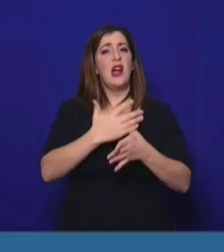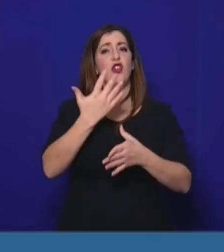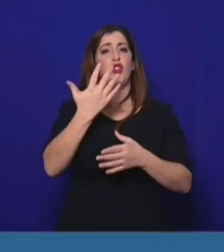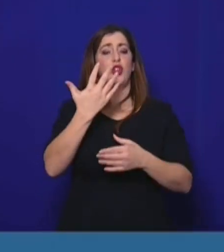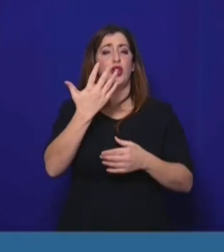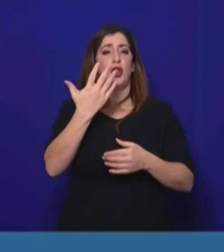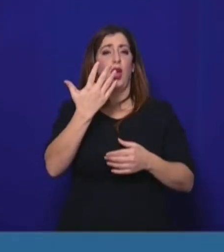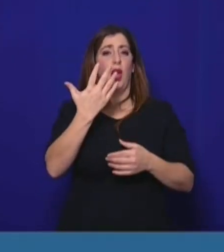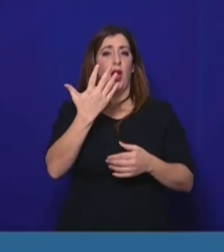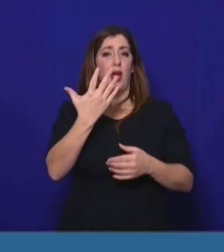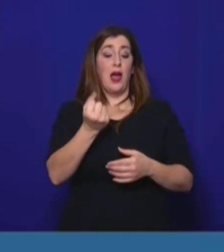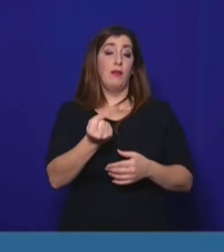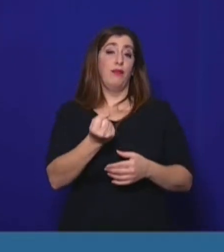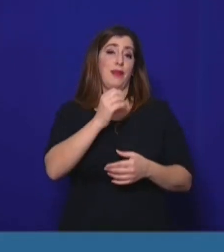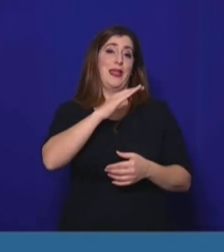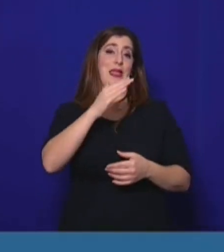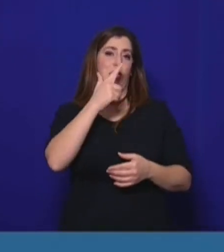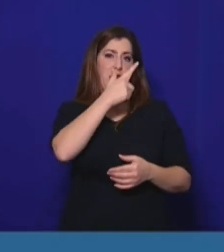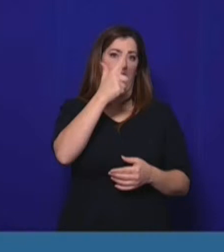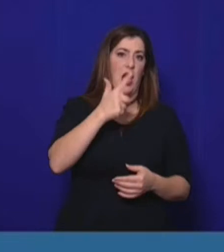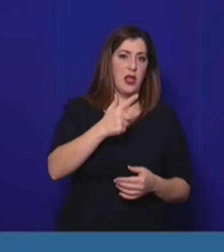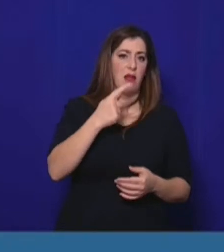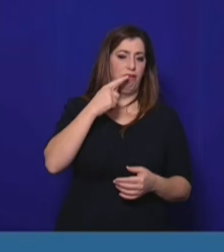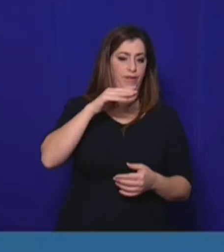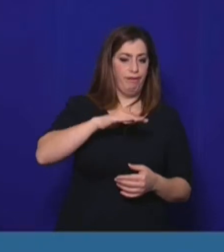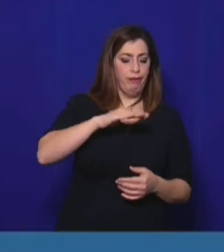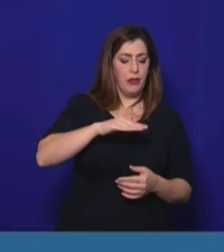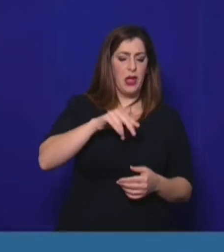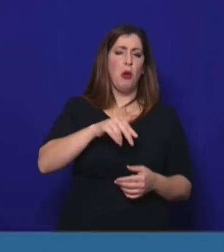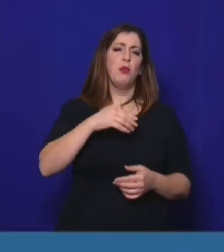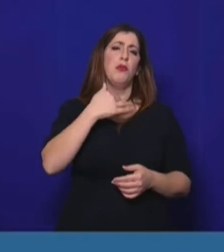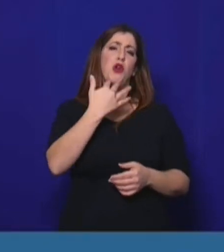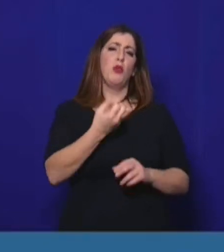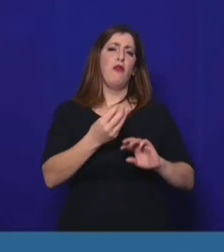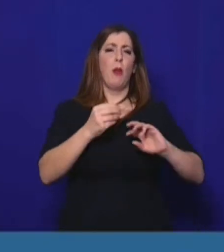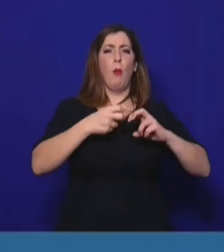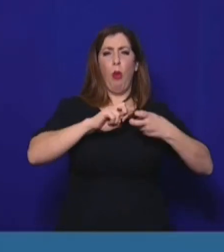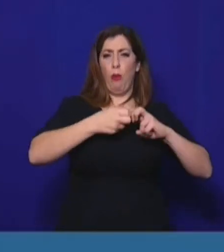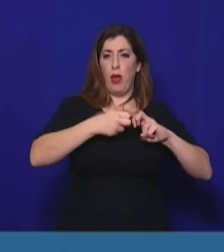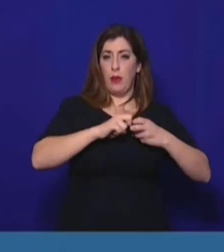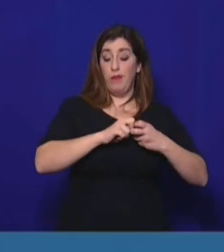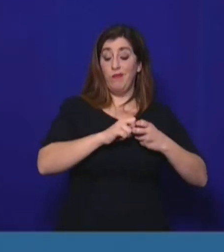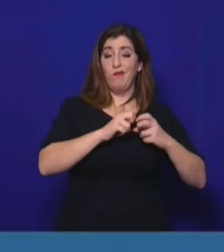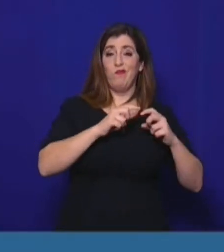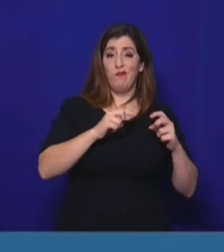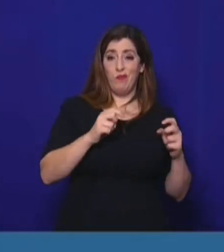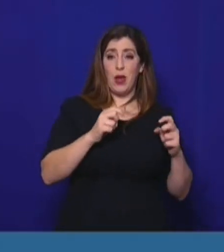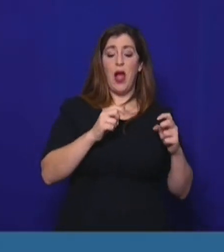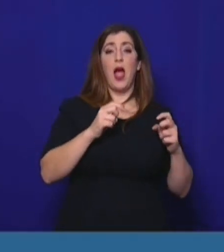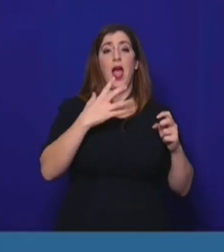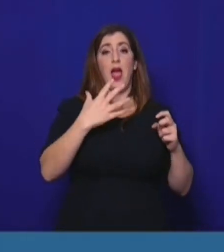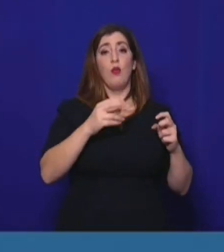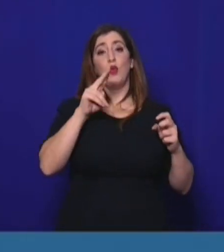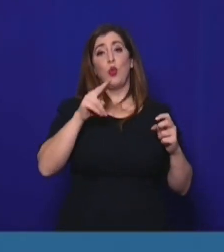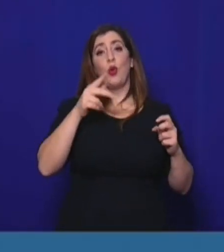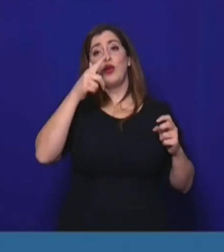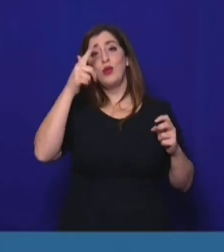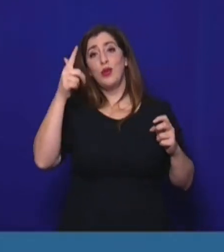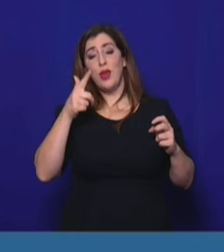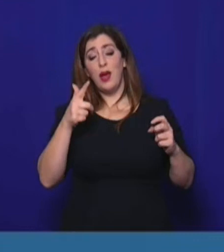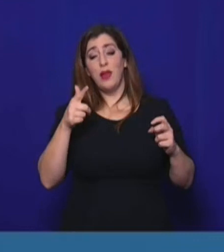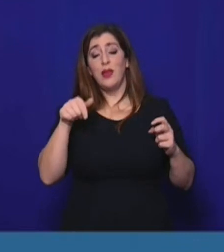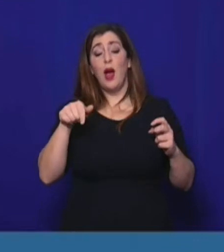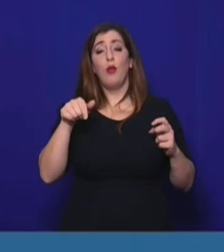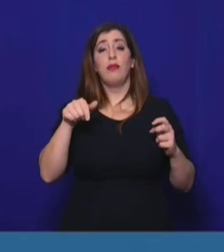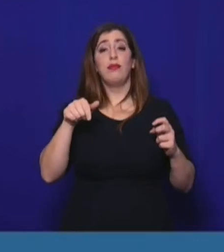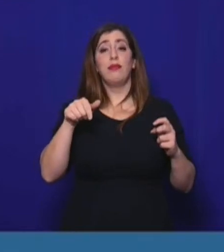li huma żgħażagħ għandhom inqas ċans li jkollhom komplikazzjonijiet. Però għandek iż-żgħażagħ li dawn ħajkollhom kuntatt